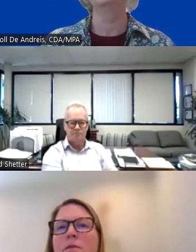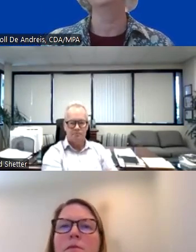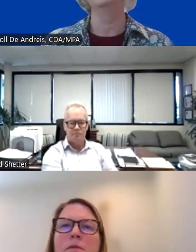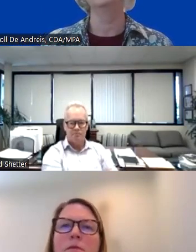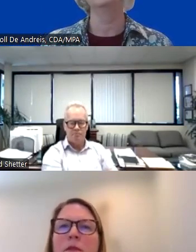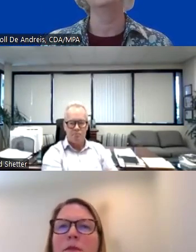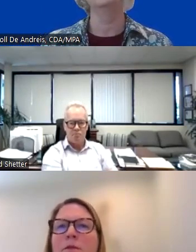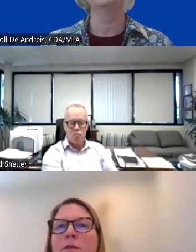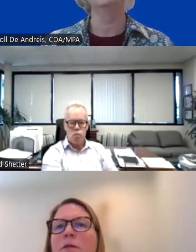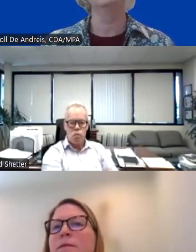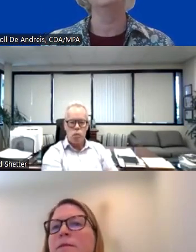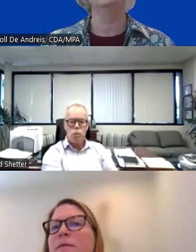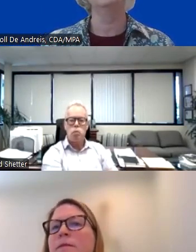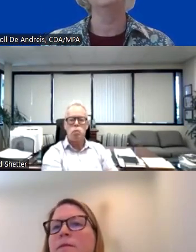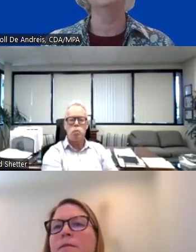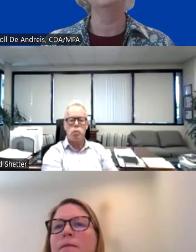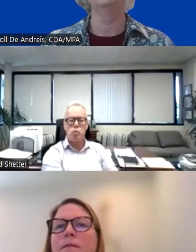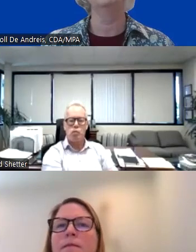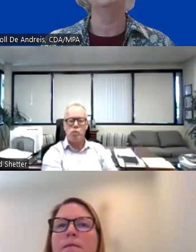feel that we are being seen and heard.